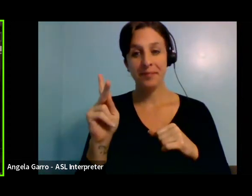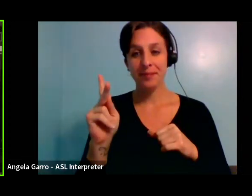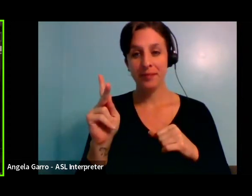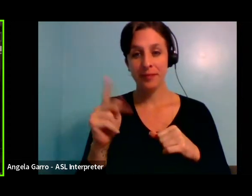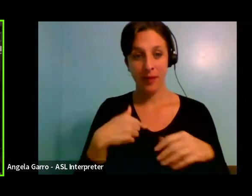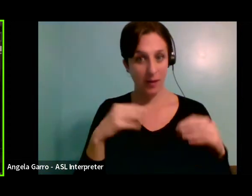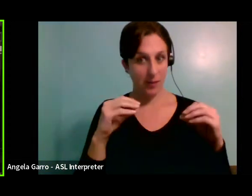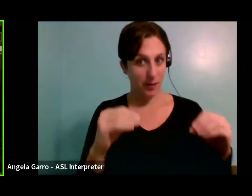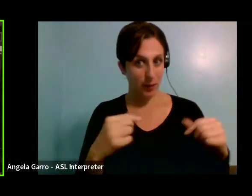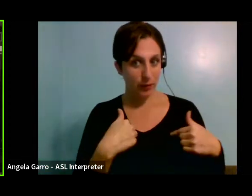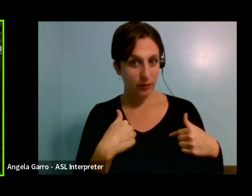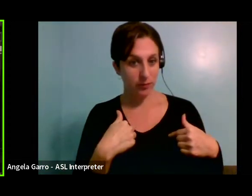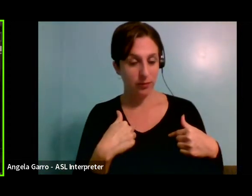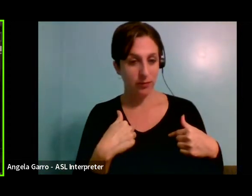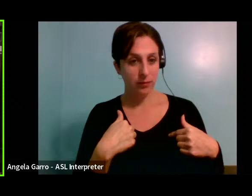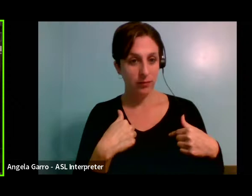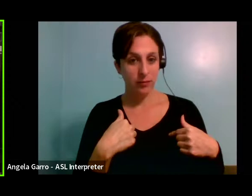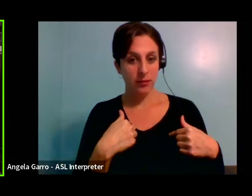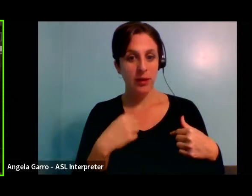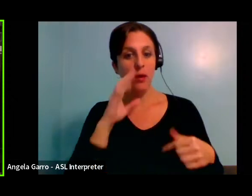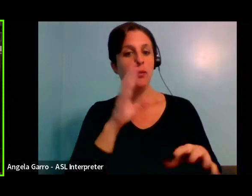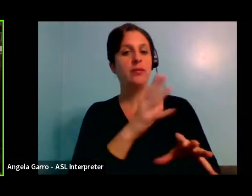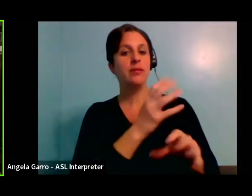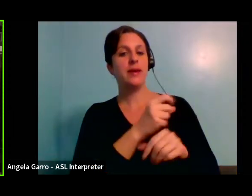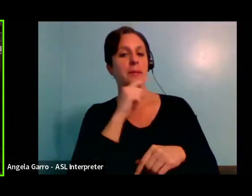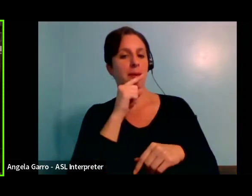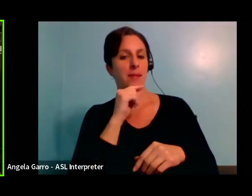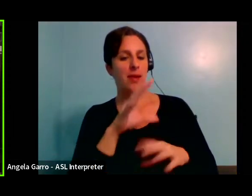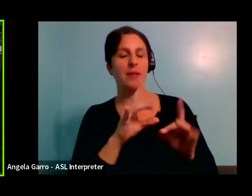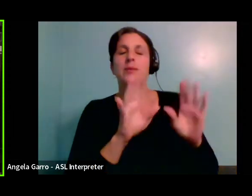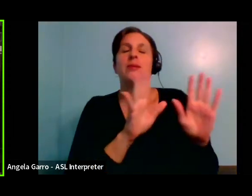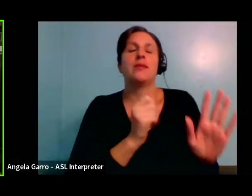motion? I'll take public comments. Oh.